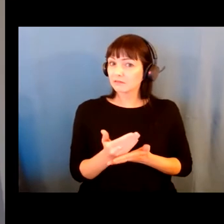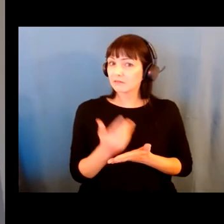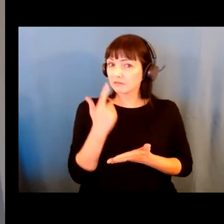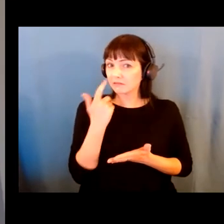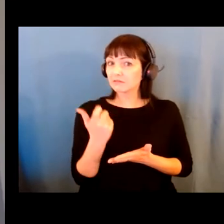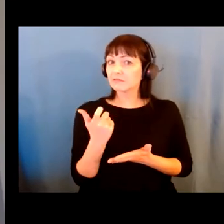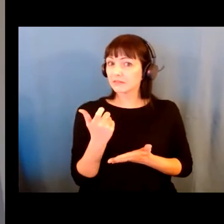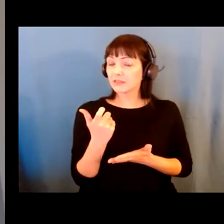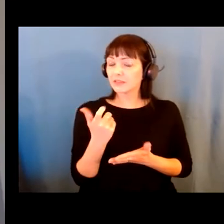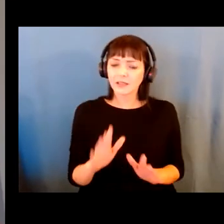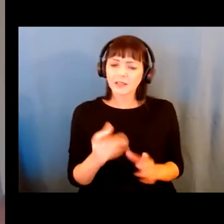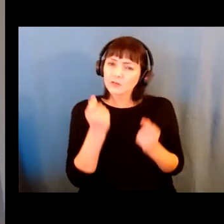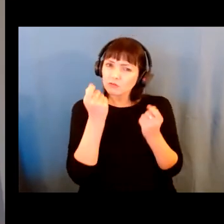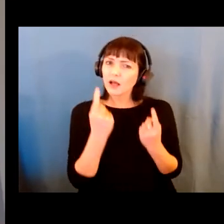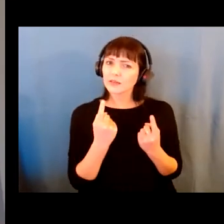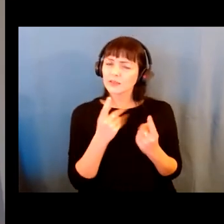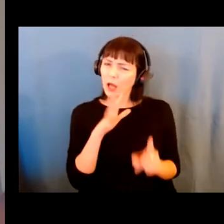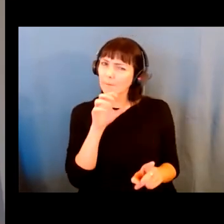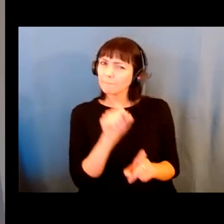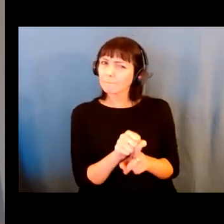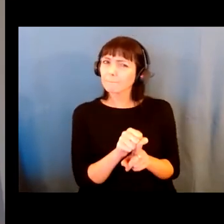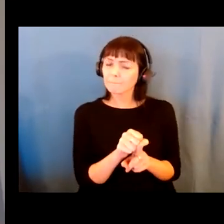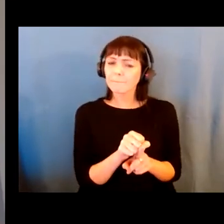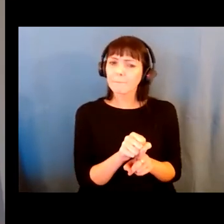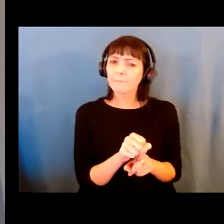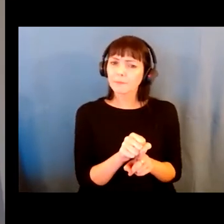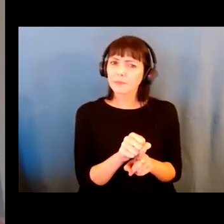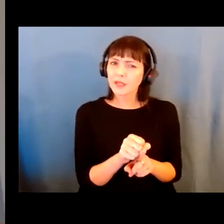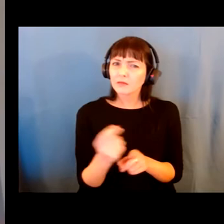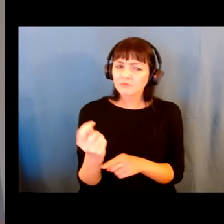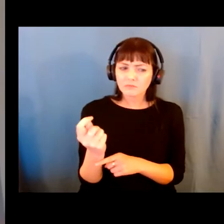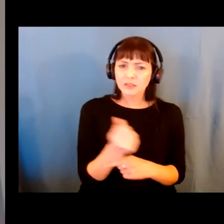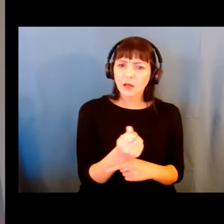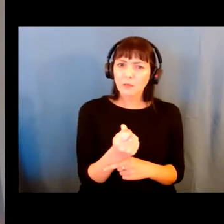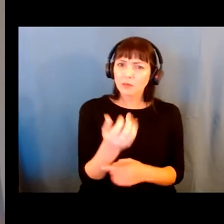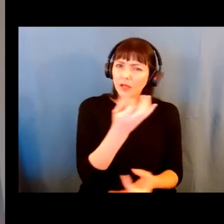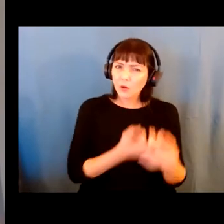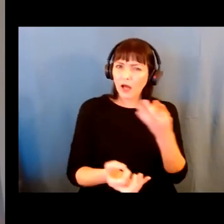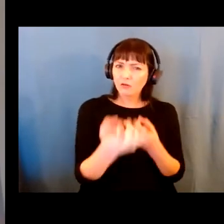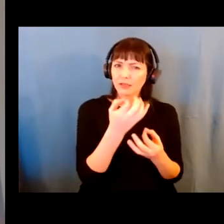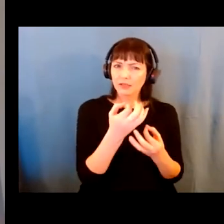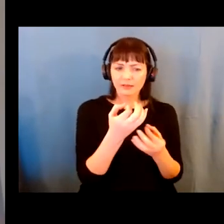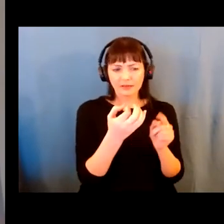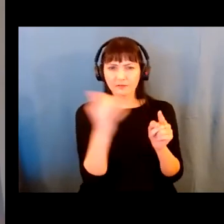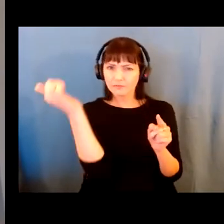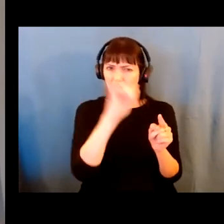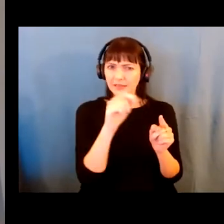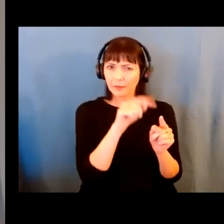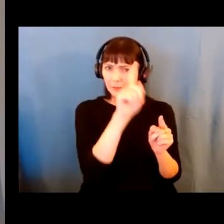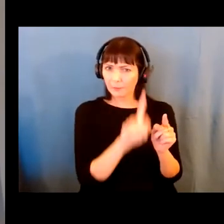that I've noticed about the about some of the more informed inquiries you get from